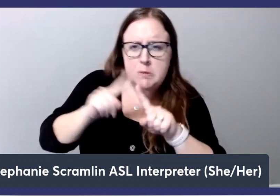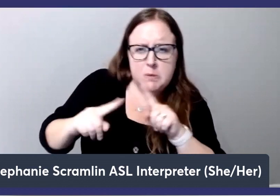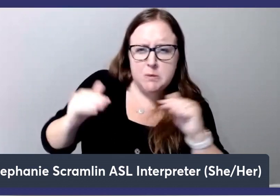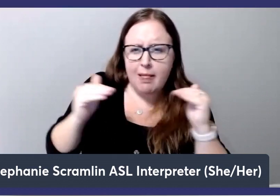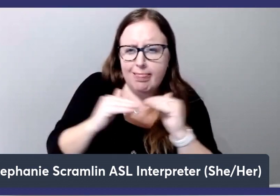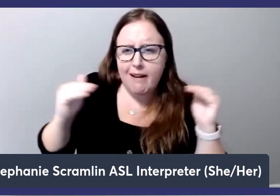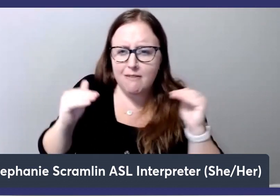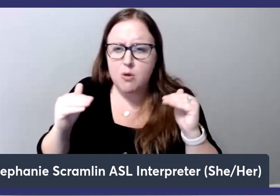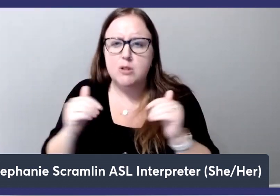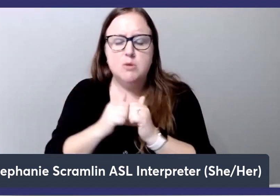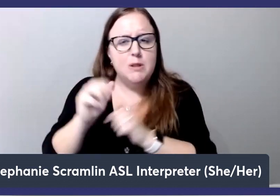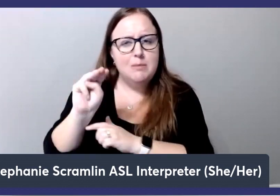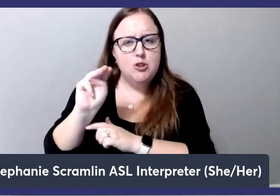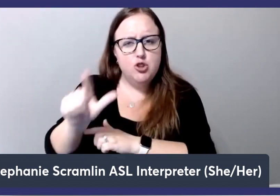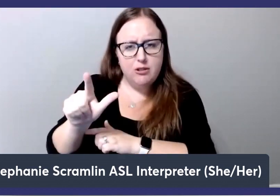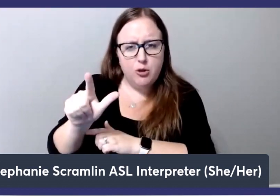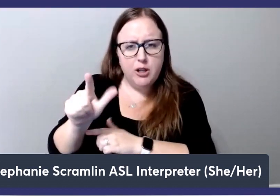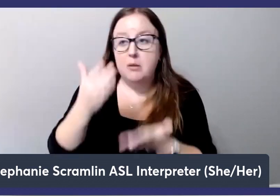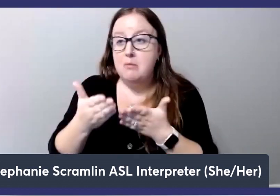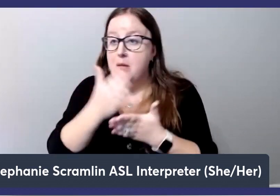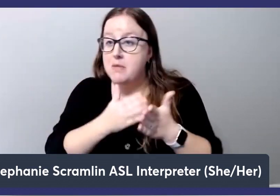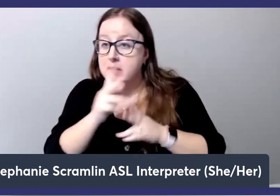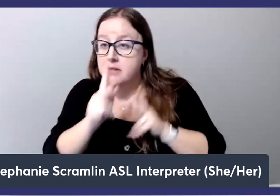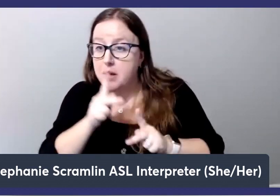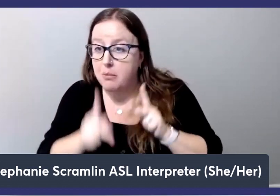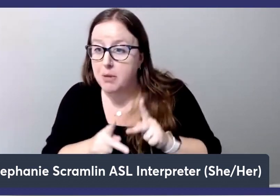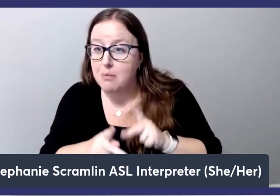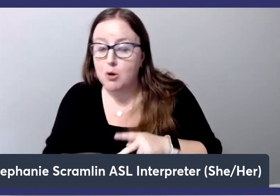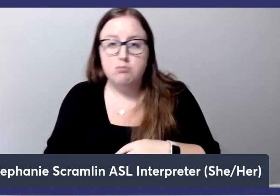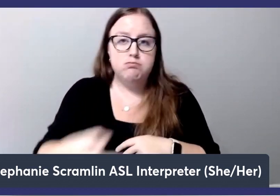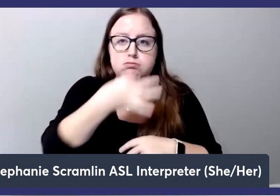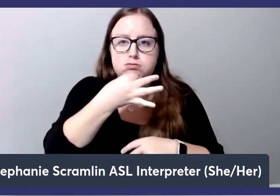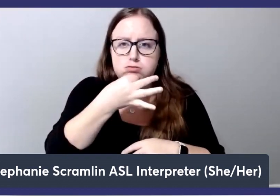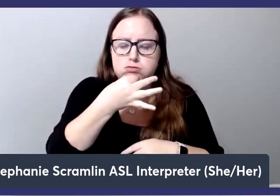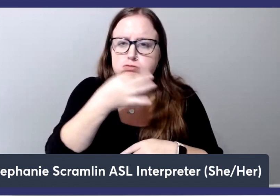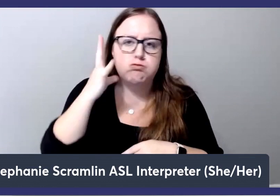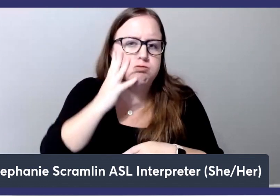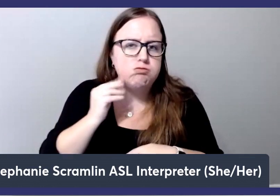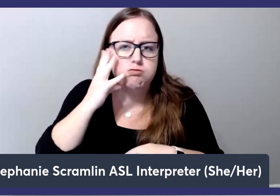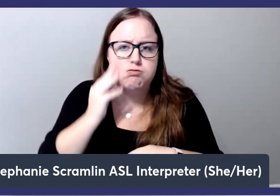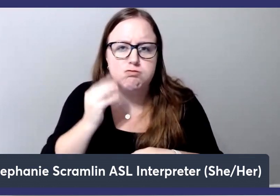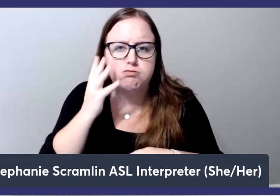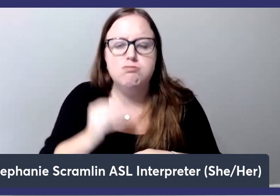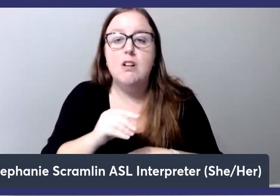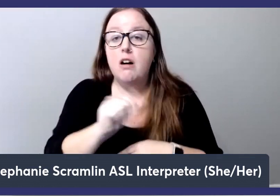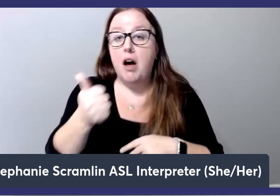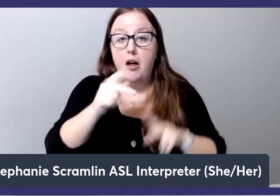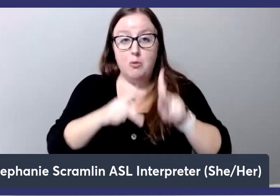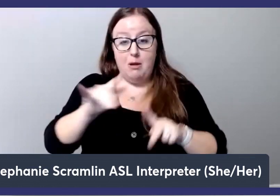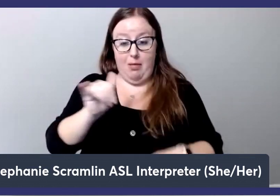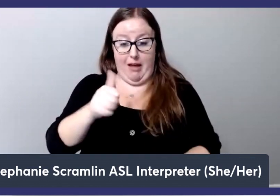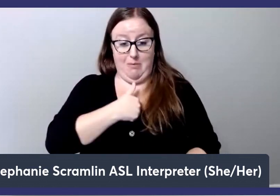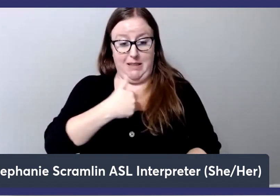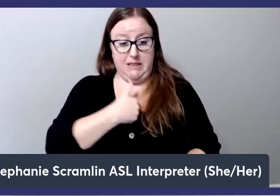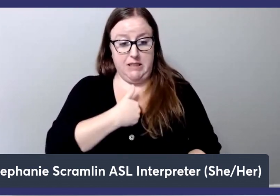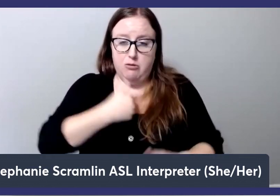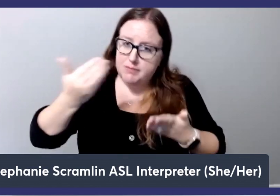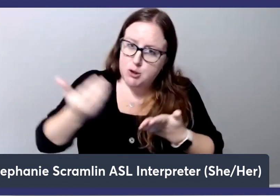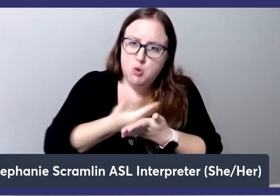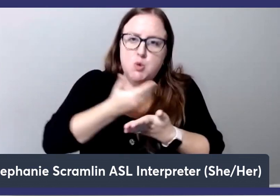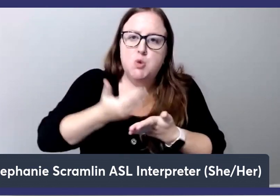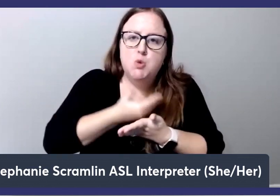of their machine learning journey. There are probably some people who are experts, have been doing it for years, and I'm sure there are people like myself who are very new to